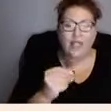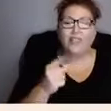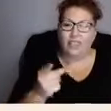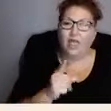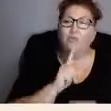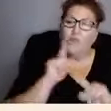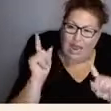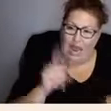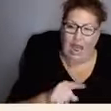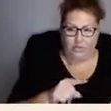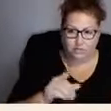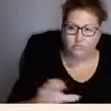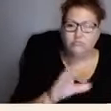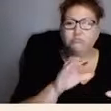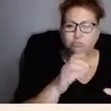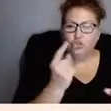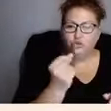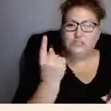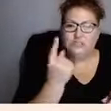swiftly.